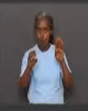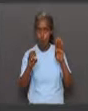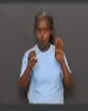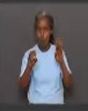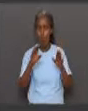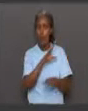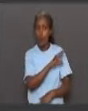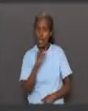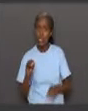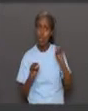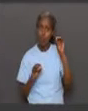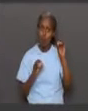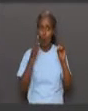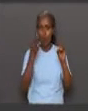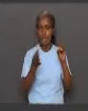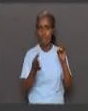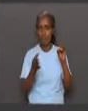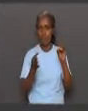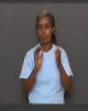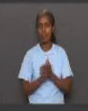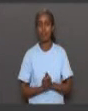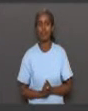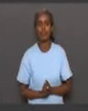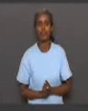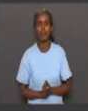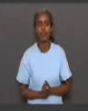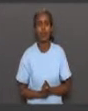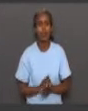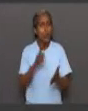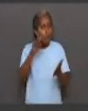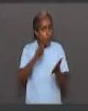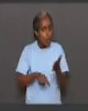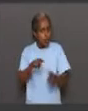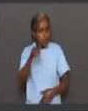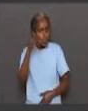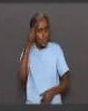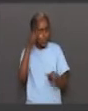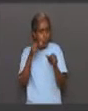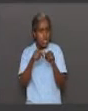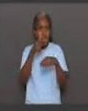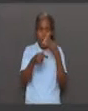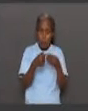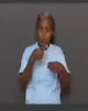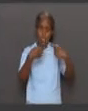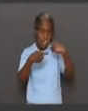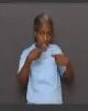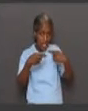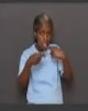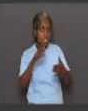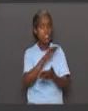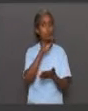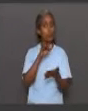BO, and OF. What do we notice about the